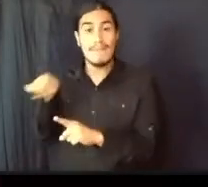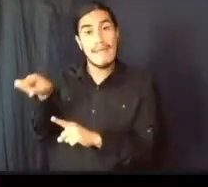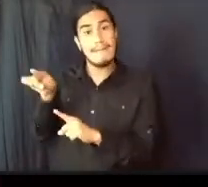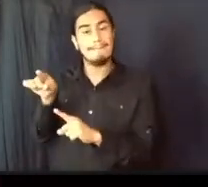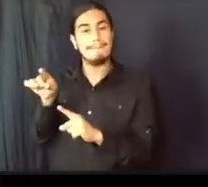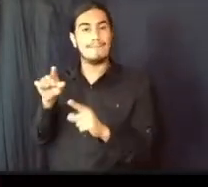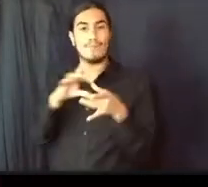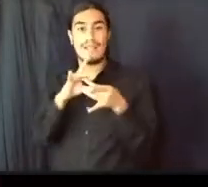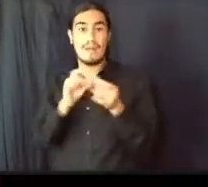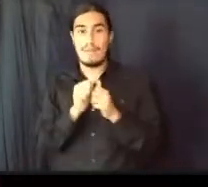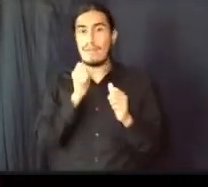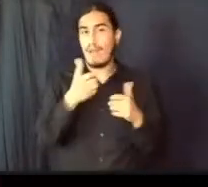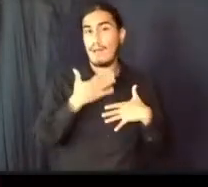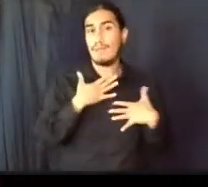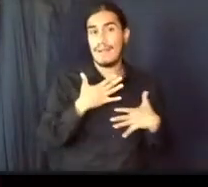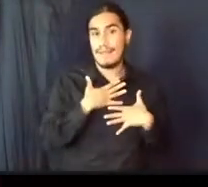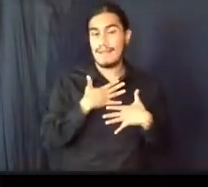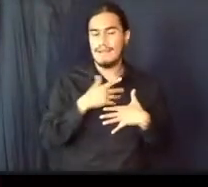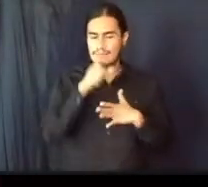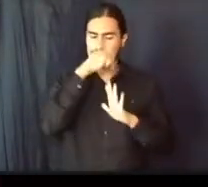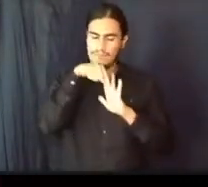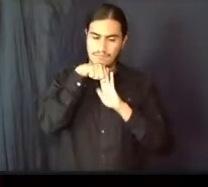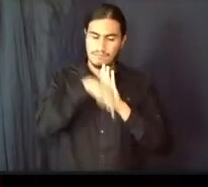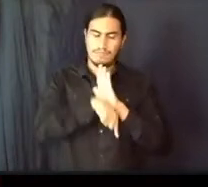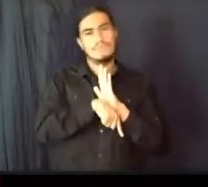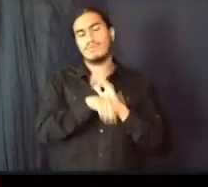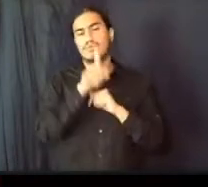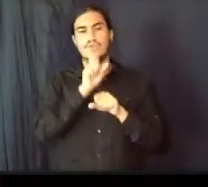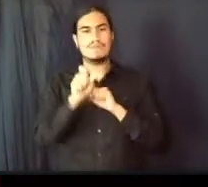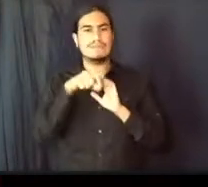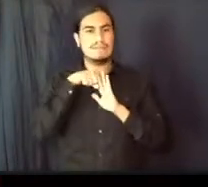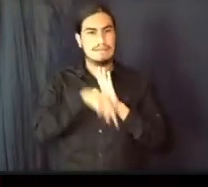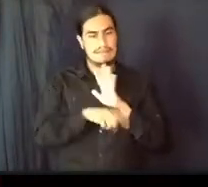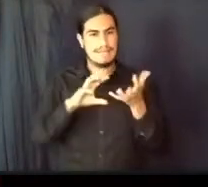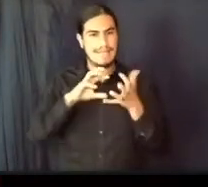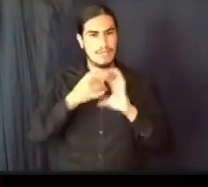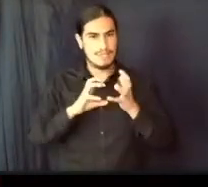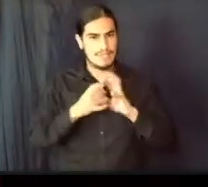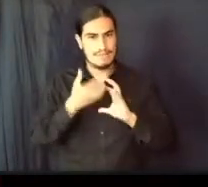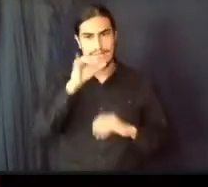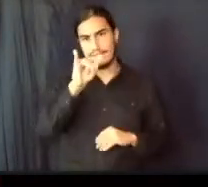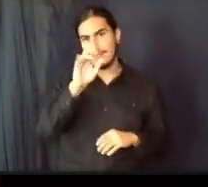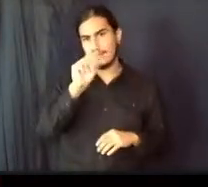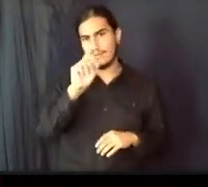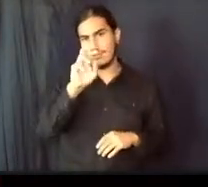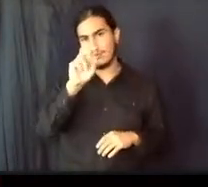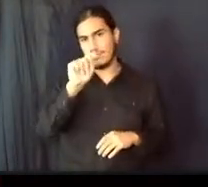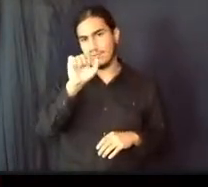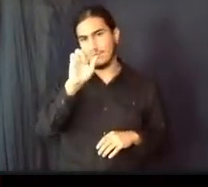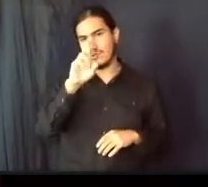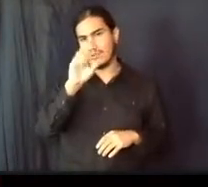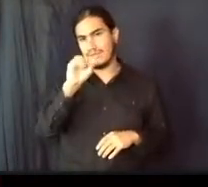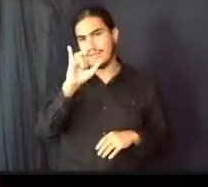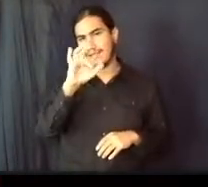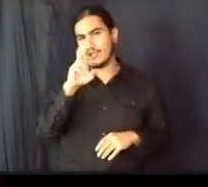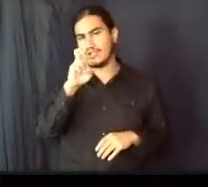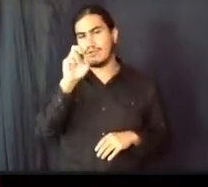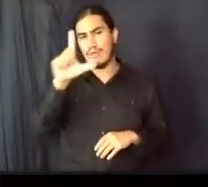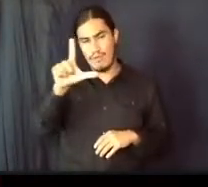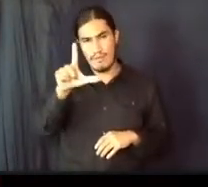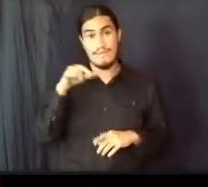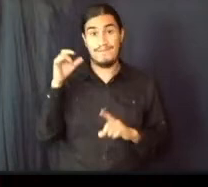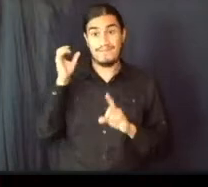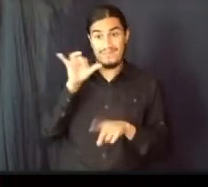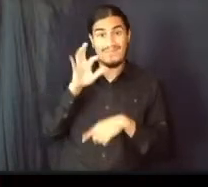deeply intersectional. Black people who live at the intersections of oppressions are particularly vulnerable to murderous